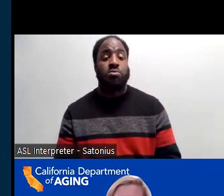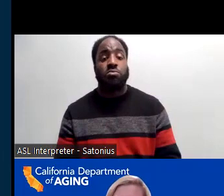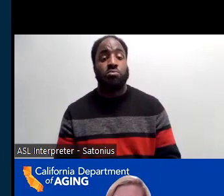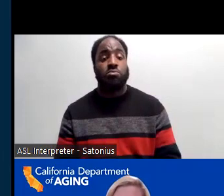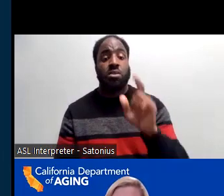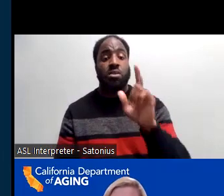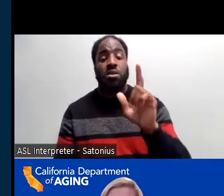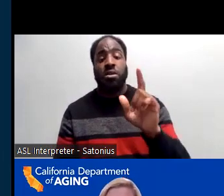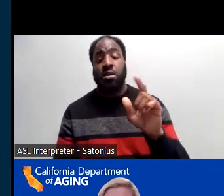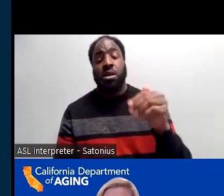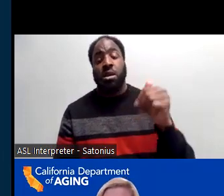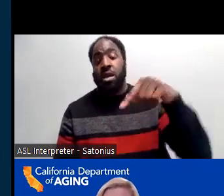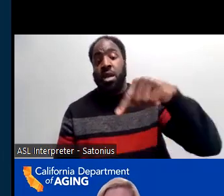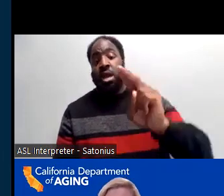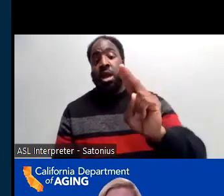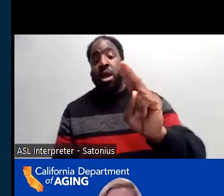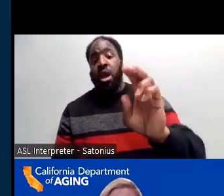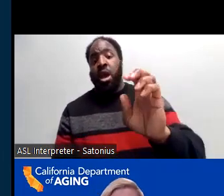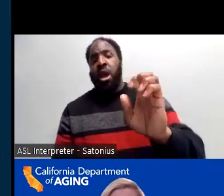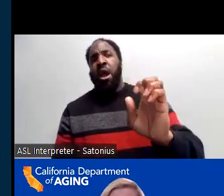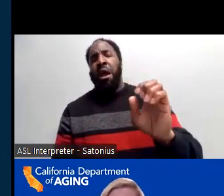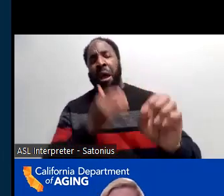up, or we want to just do show of hands.